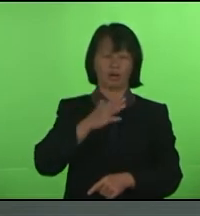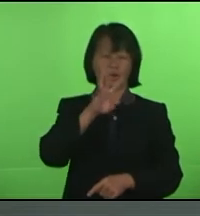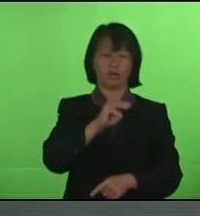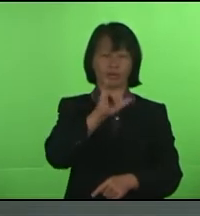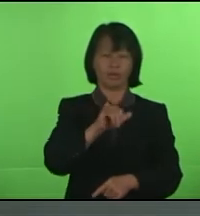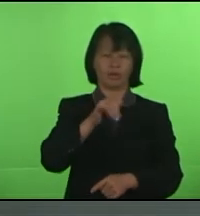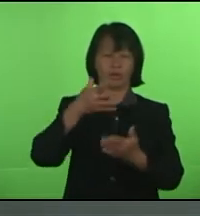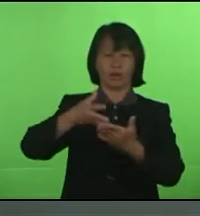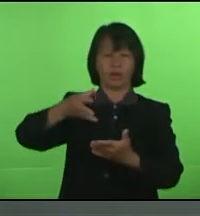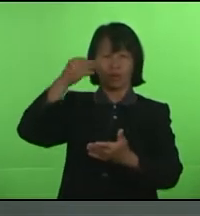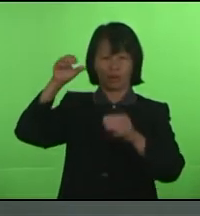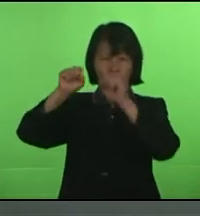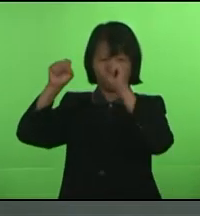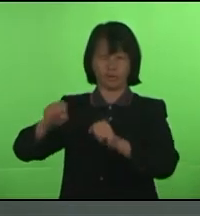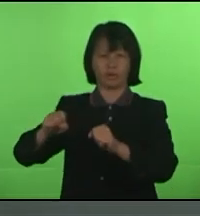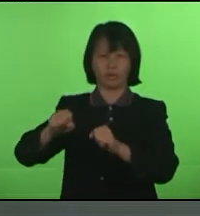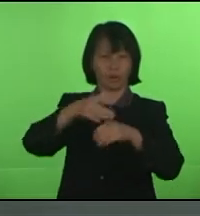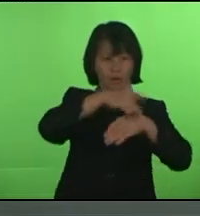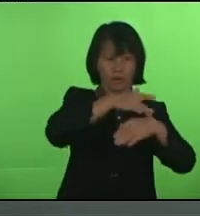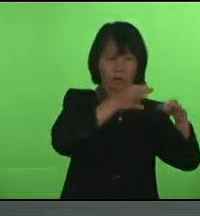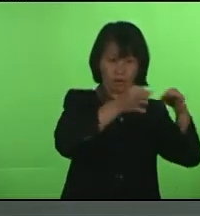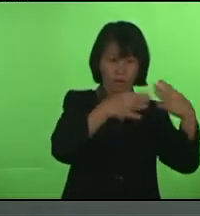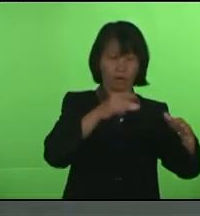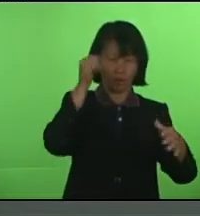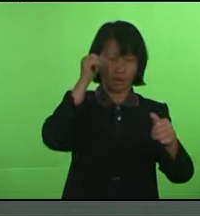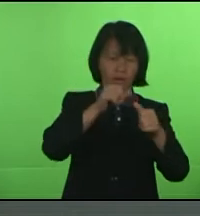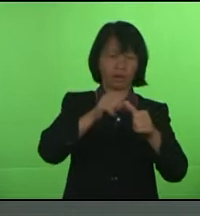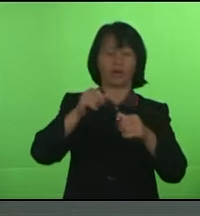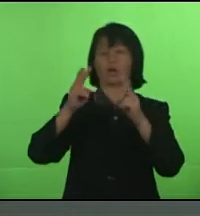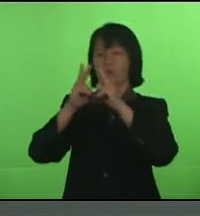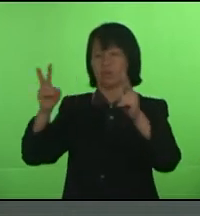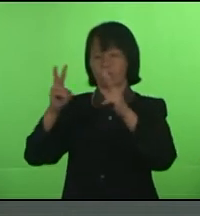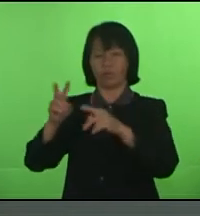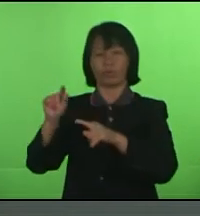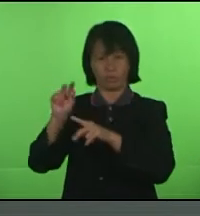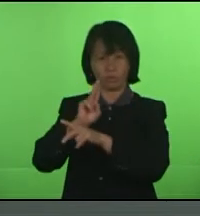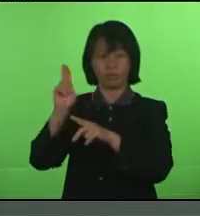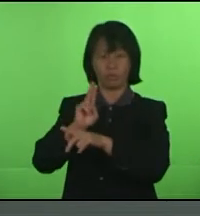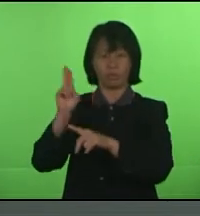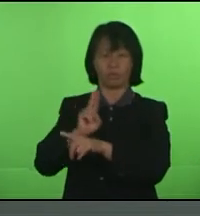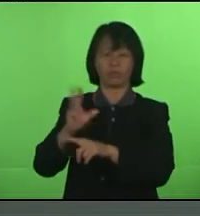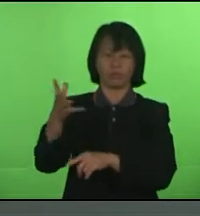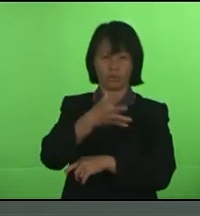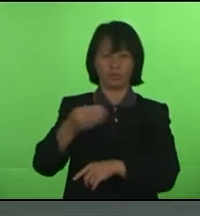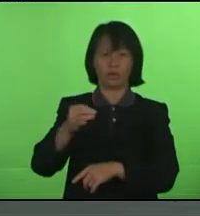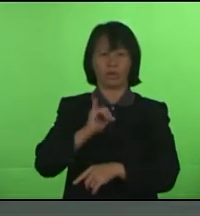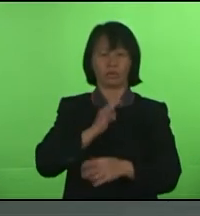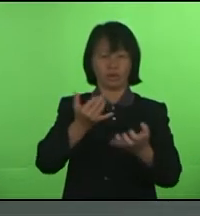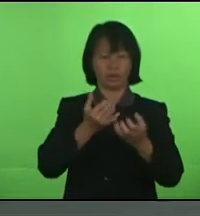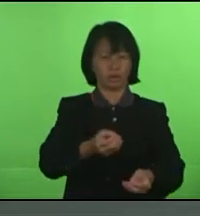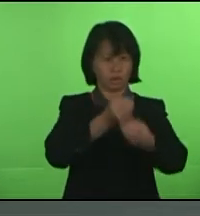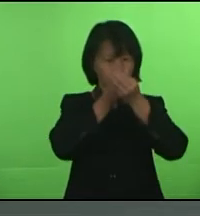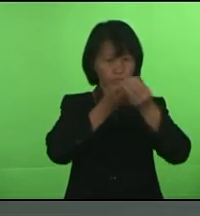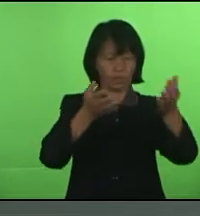Learner Management System. Like I said earlier, remember, it's a very useful and I would like to